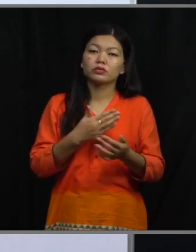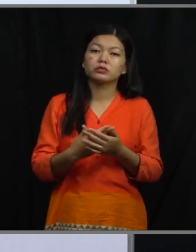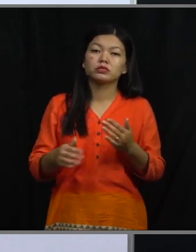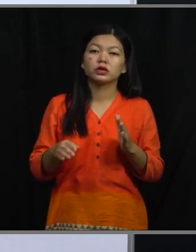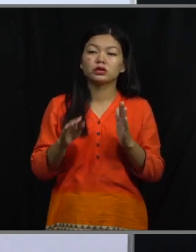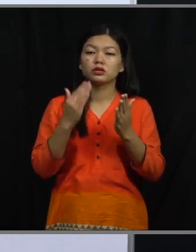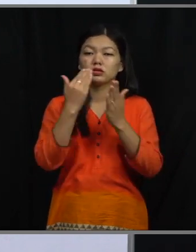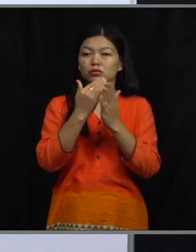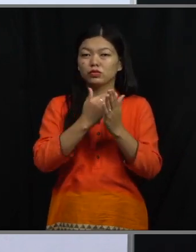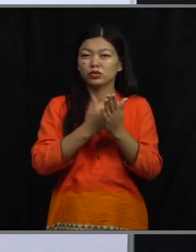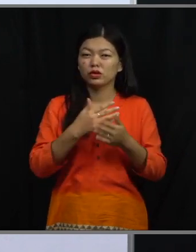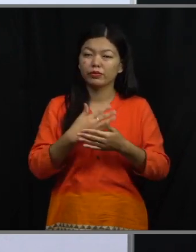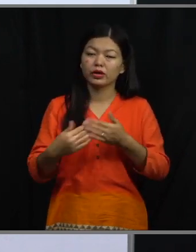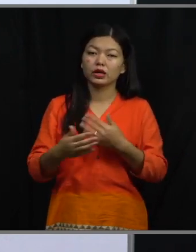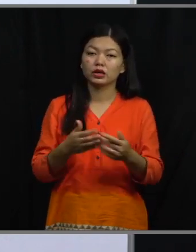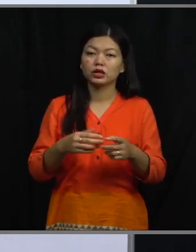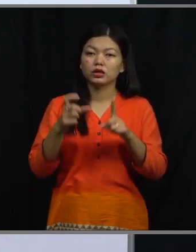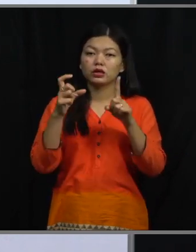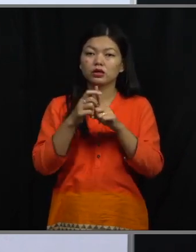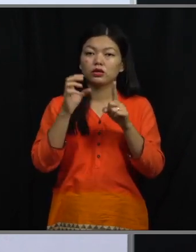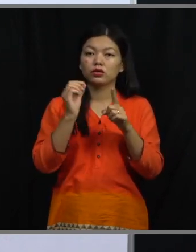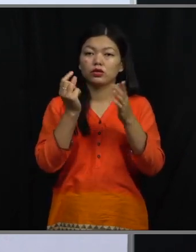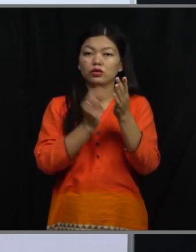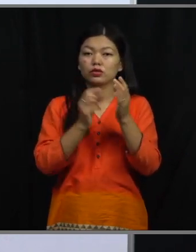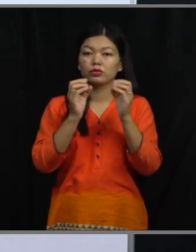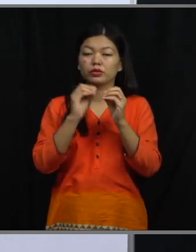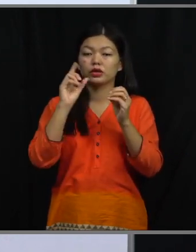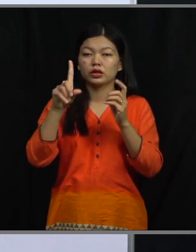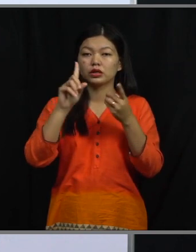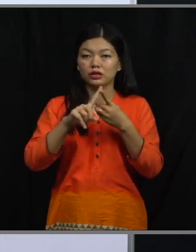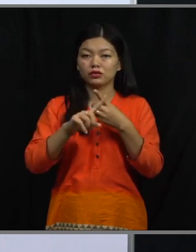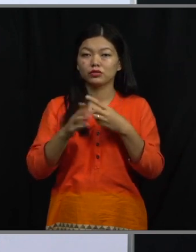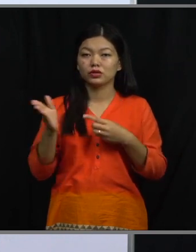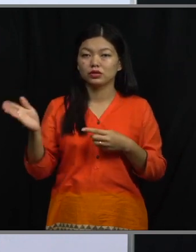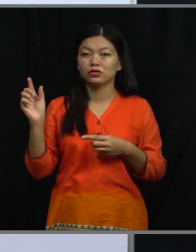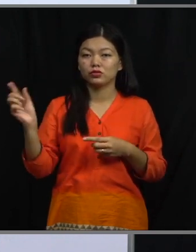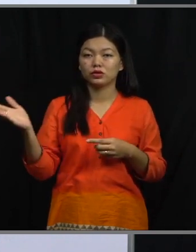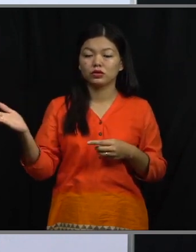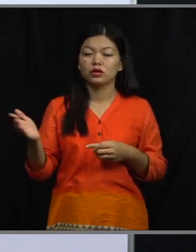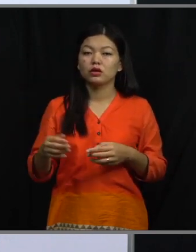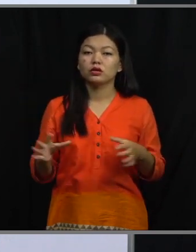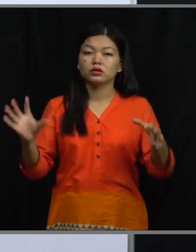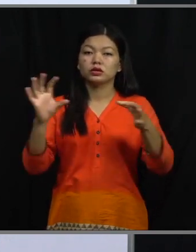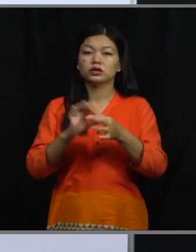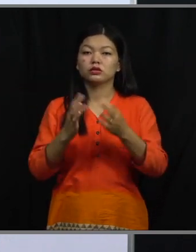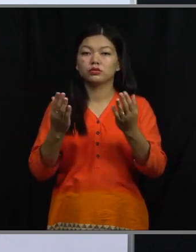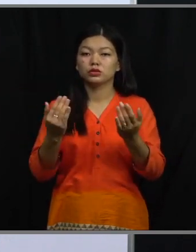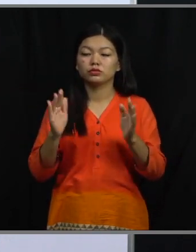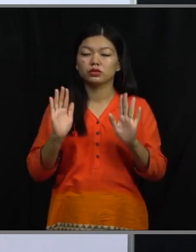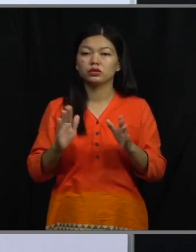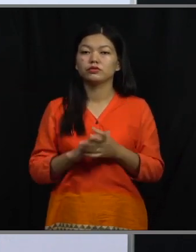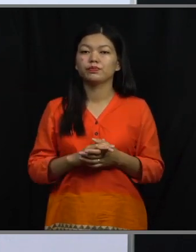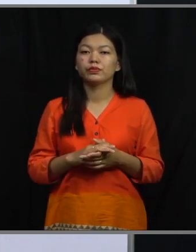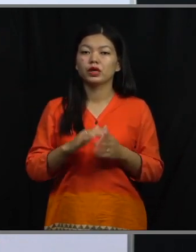or bilineal system, okay. Now, kinship, the last one is kinship regulates the social